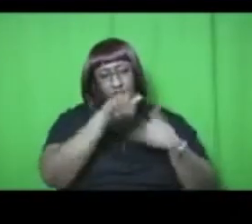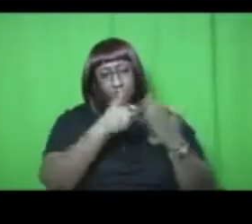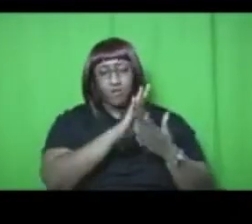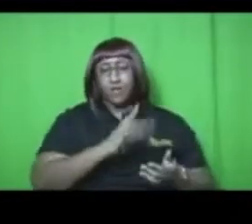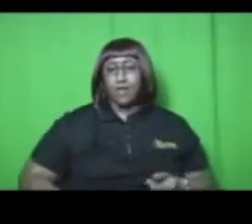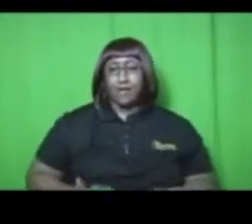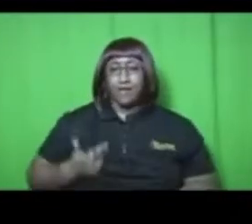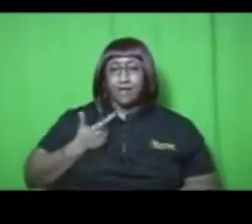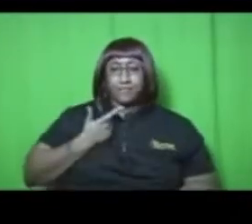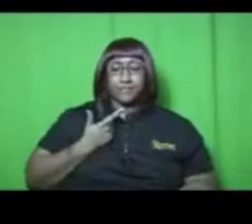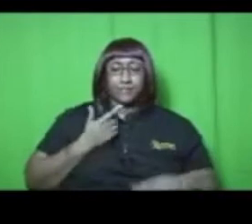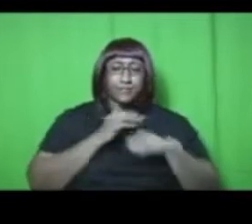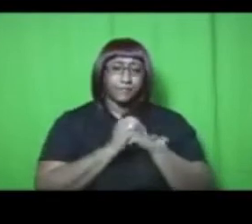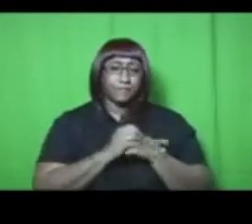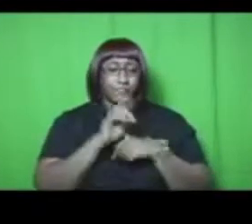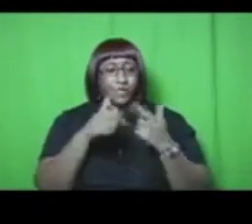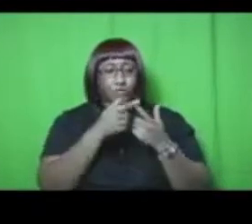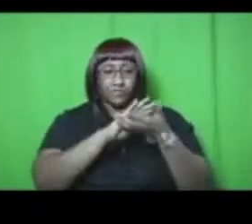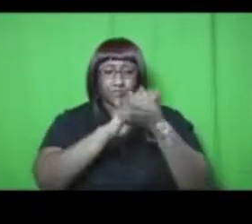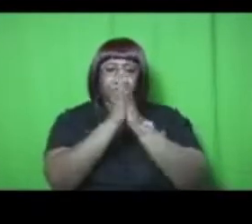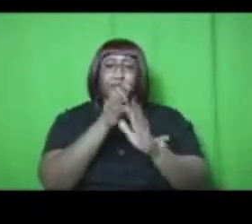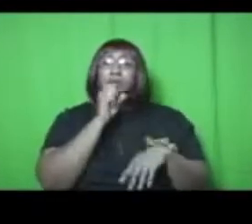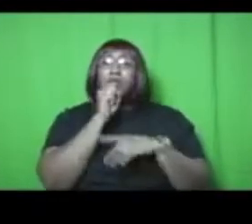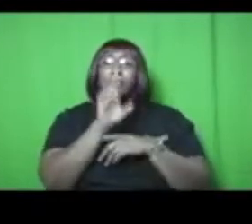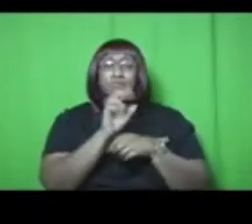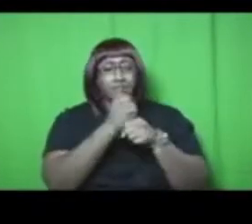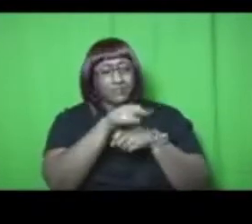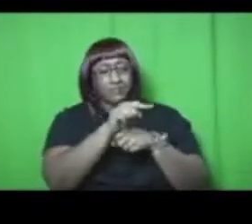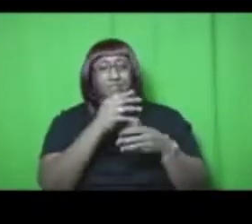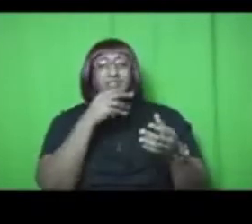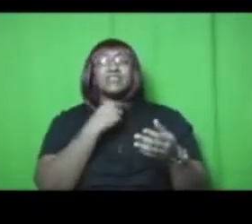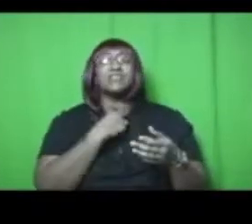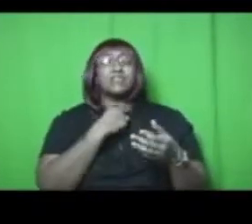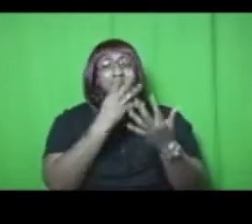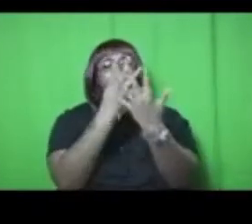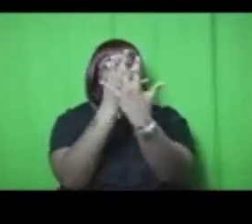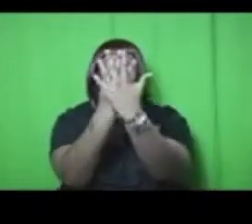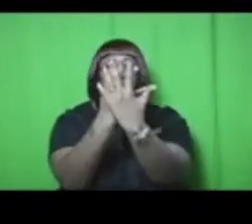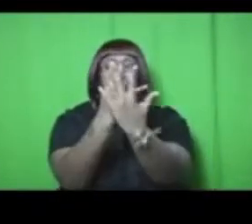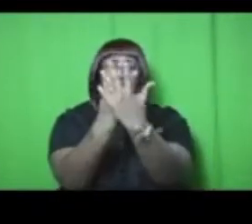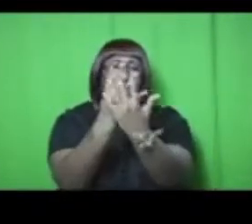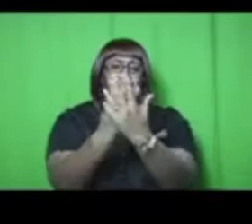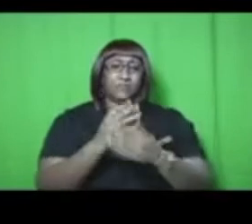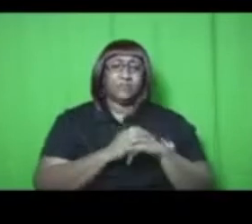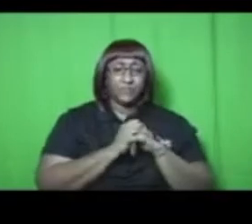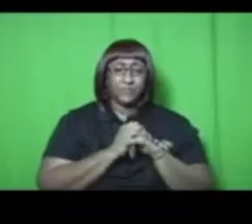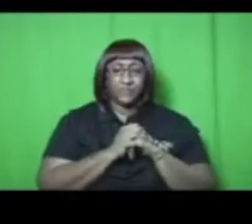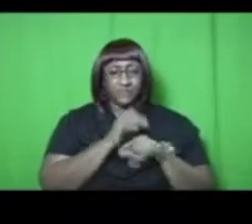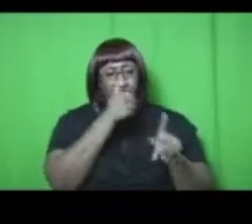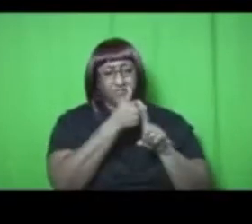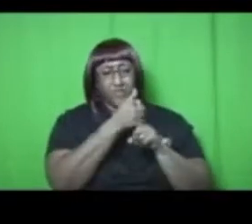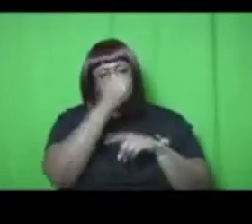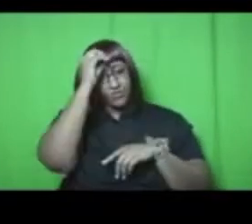lives. And when they get old enough, I can confine them in prison. Because see, I've defined you.